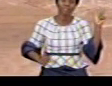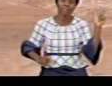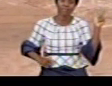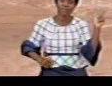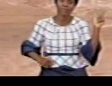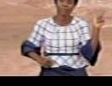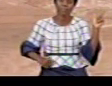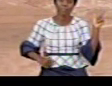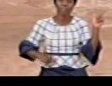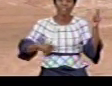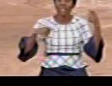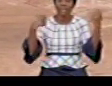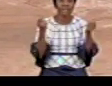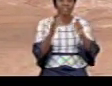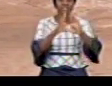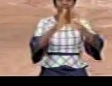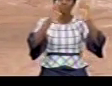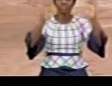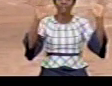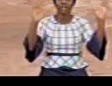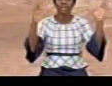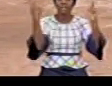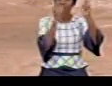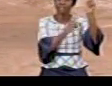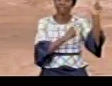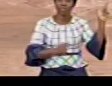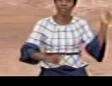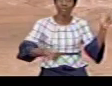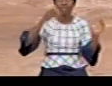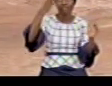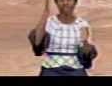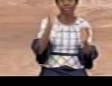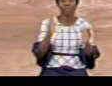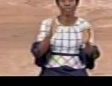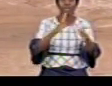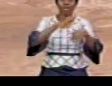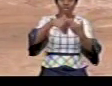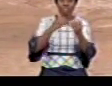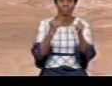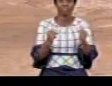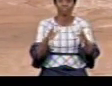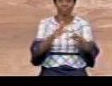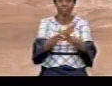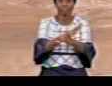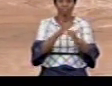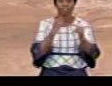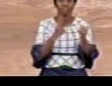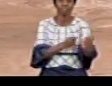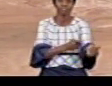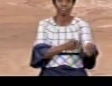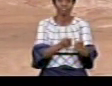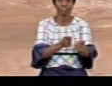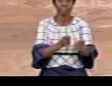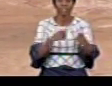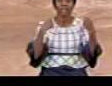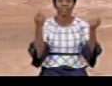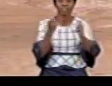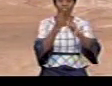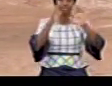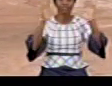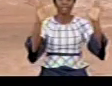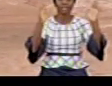praise his holy name hallelujah for the lord god omnipotent reigners